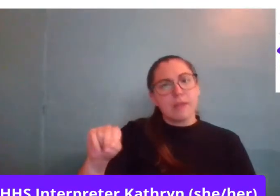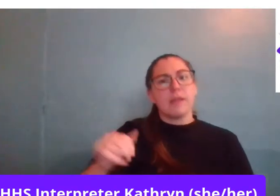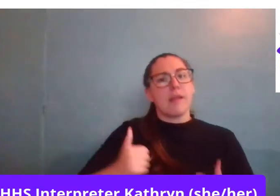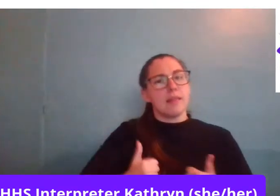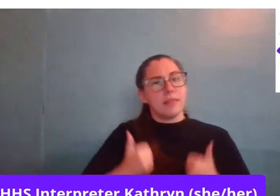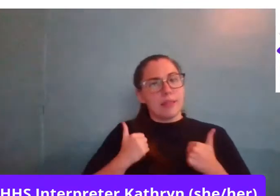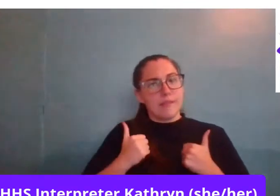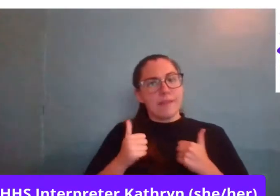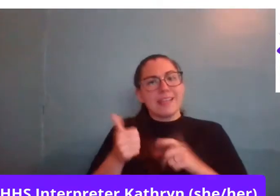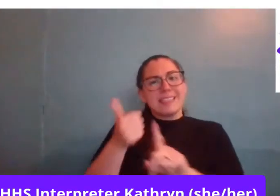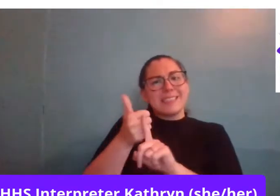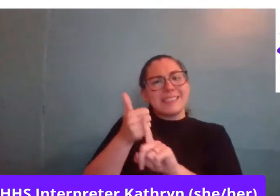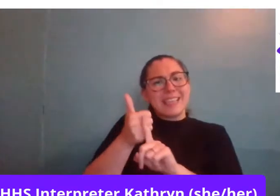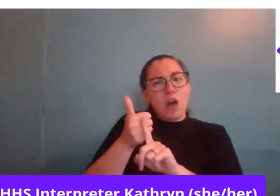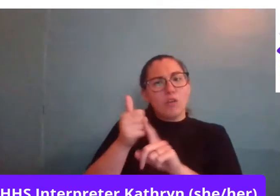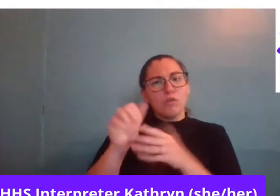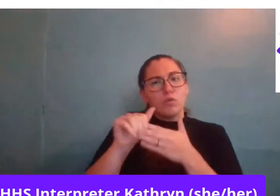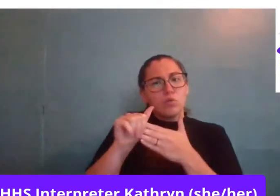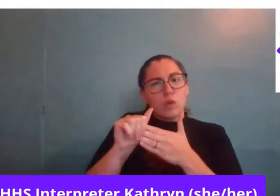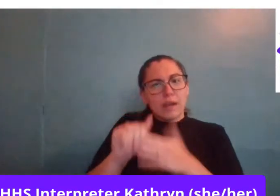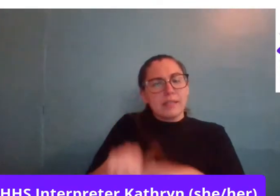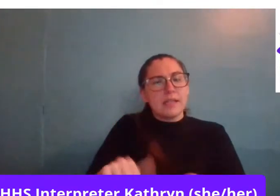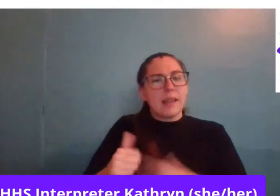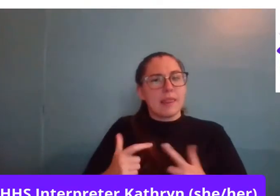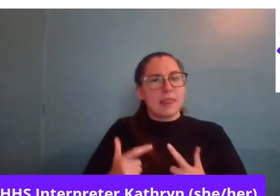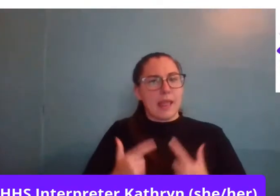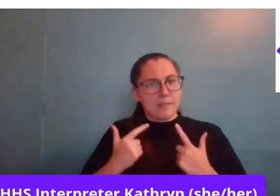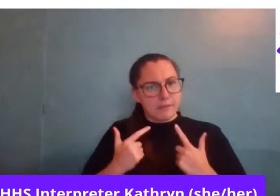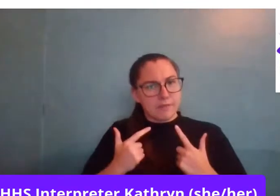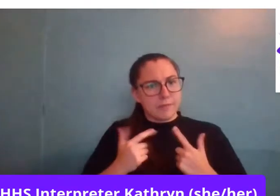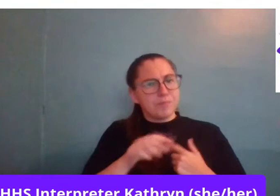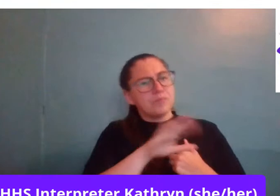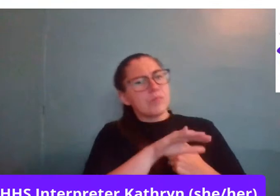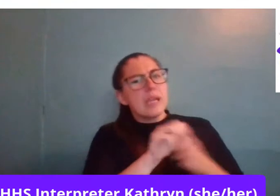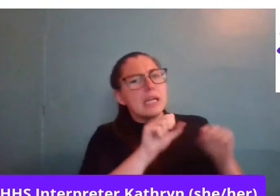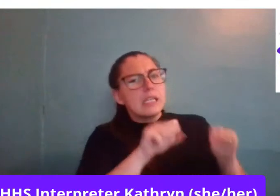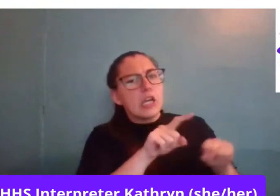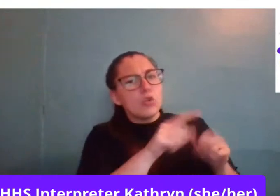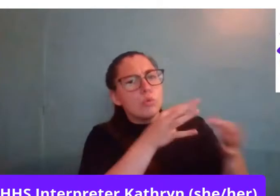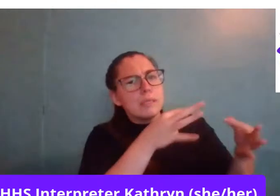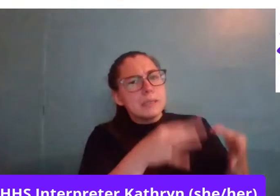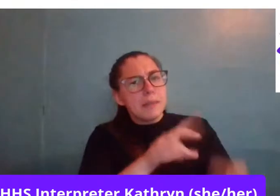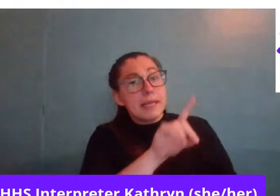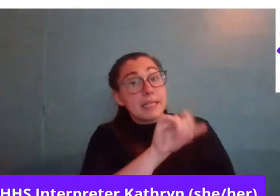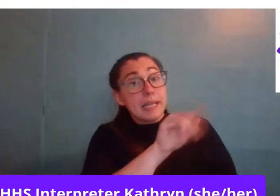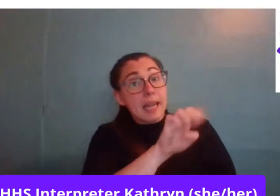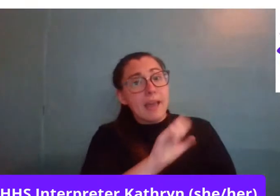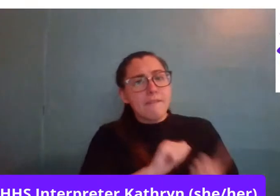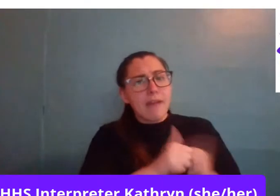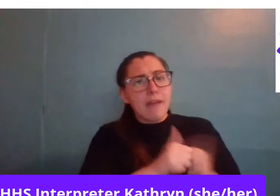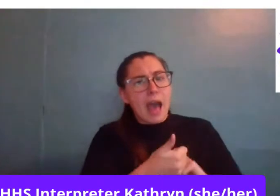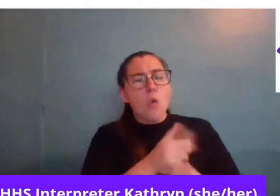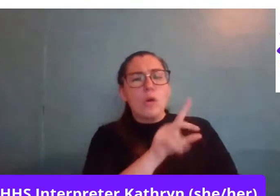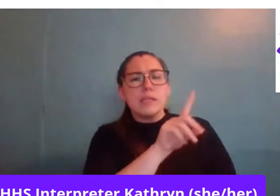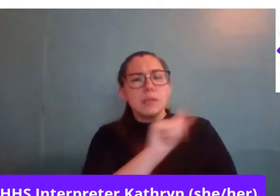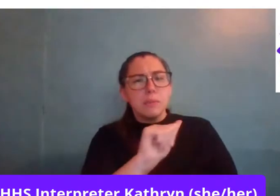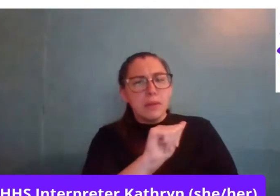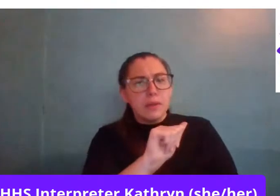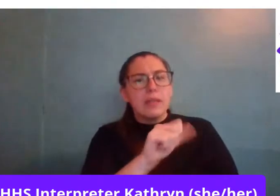Dave, can you give us a little bit of background on how Disability Advocates of Kent County kind of work that